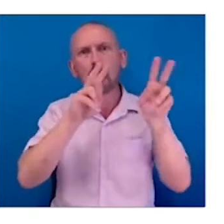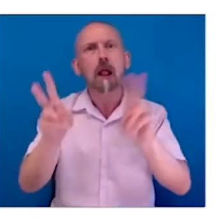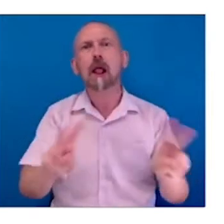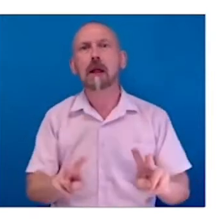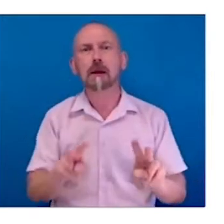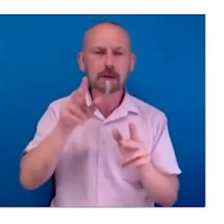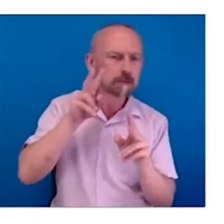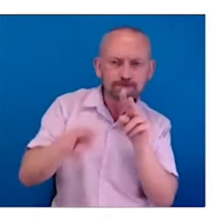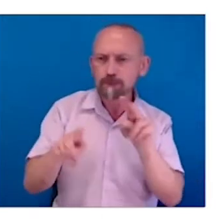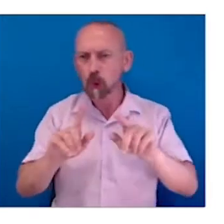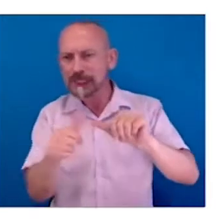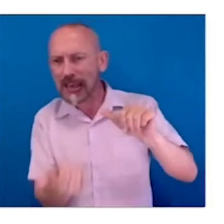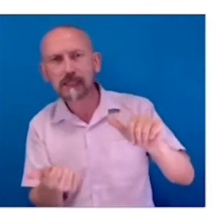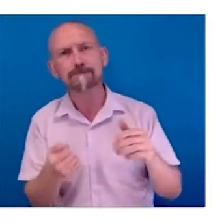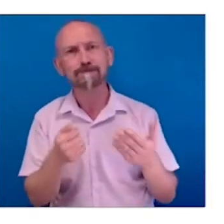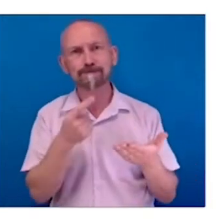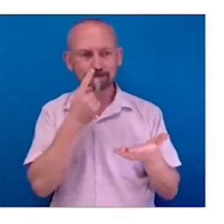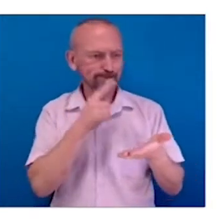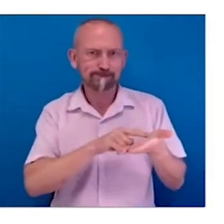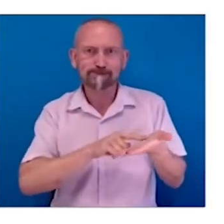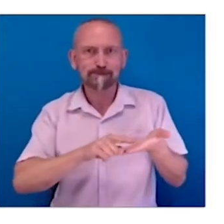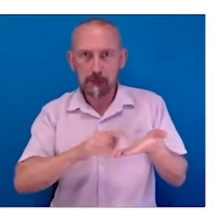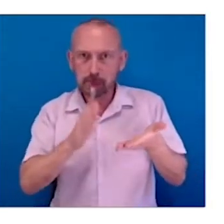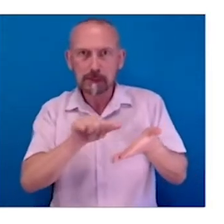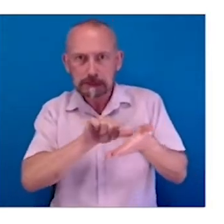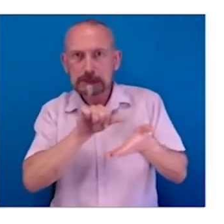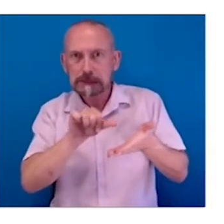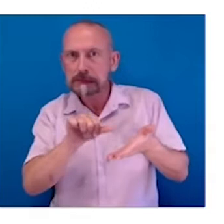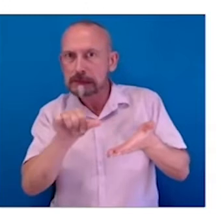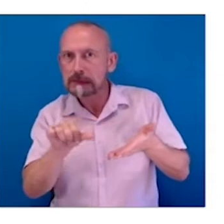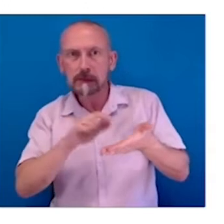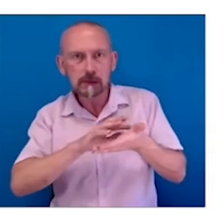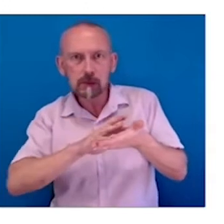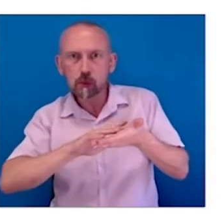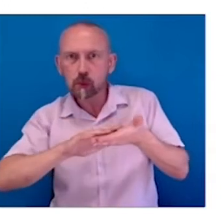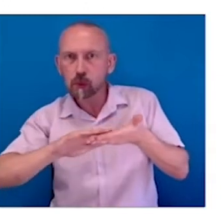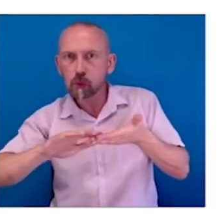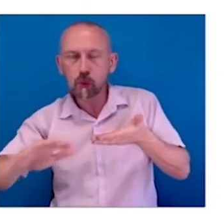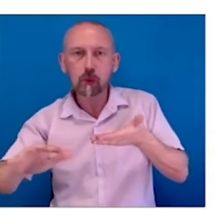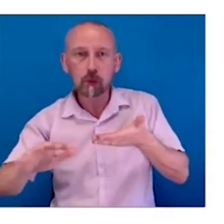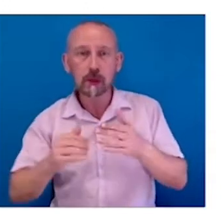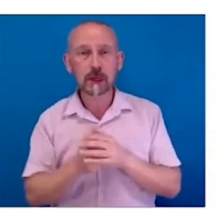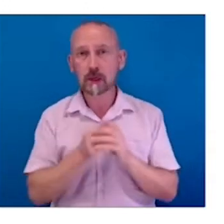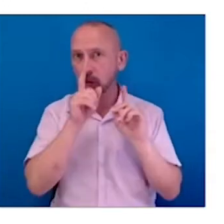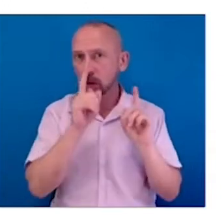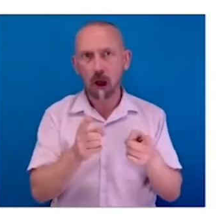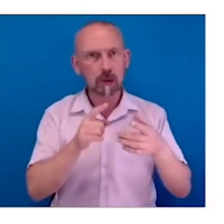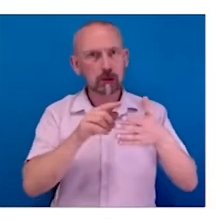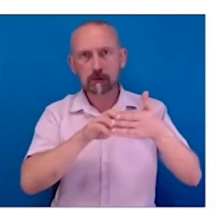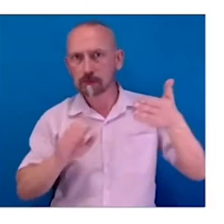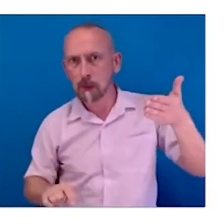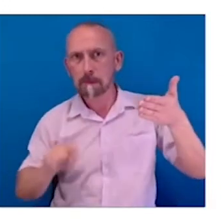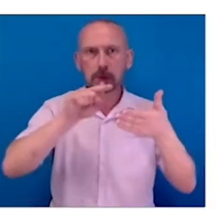next piece of relevant information. Instead, all information must be read